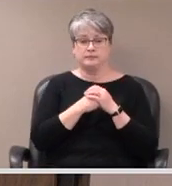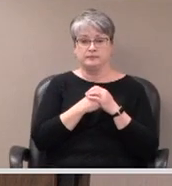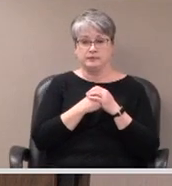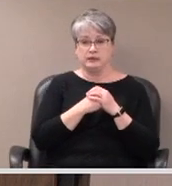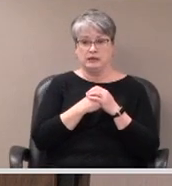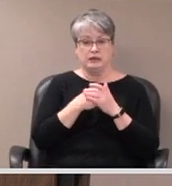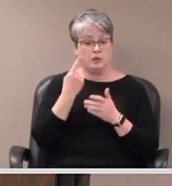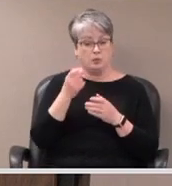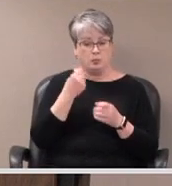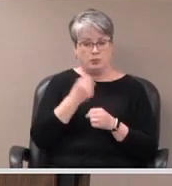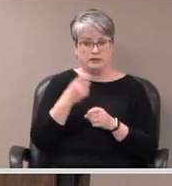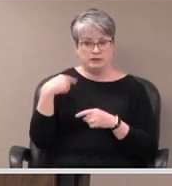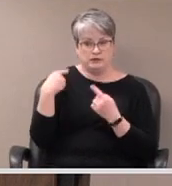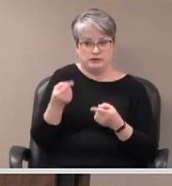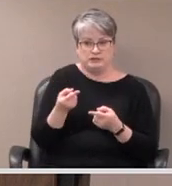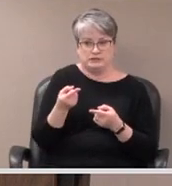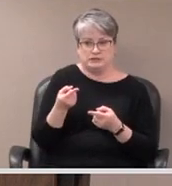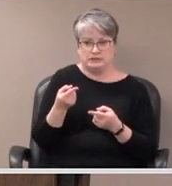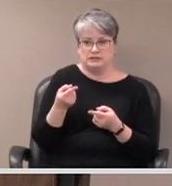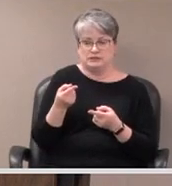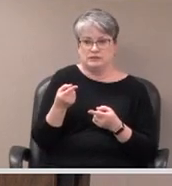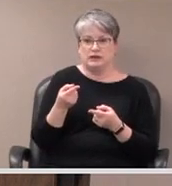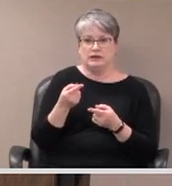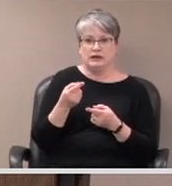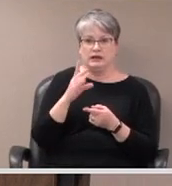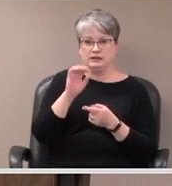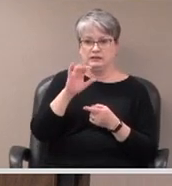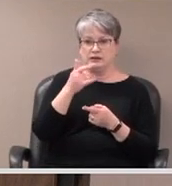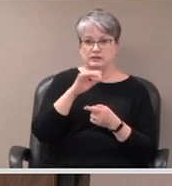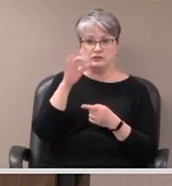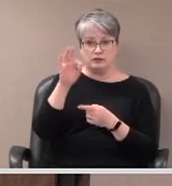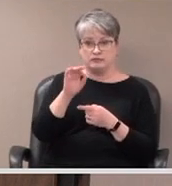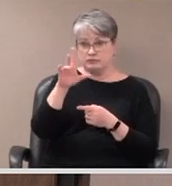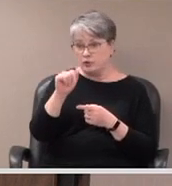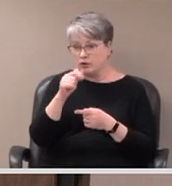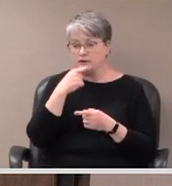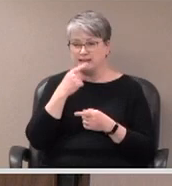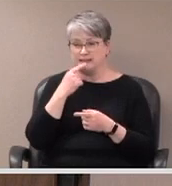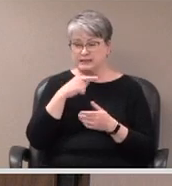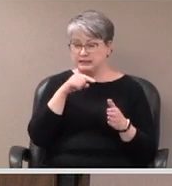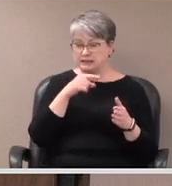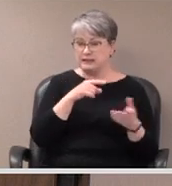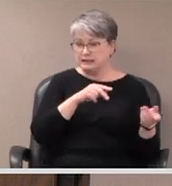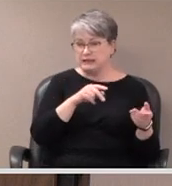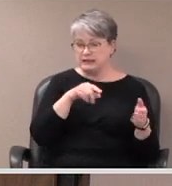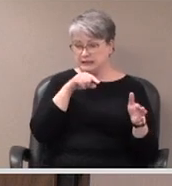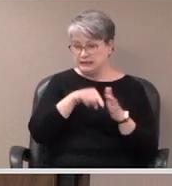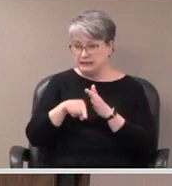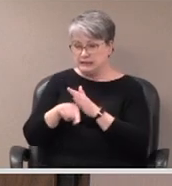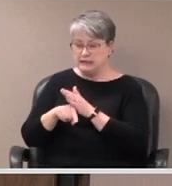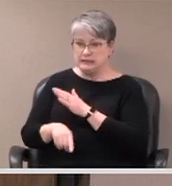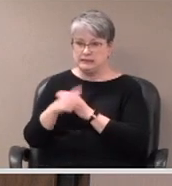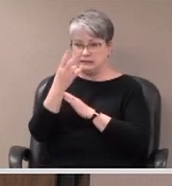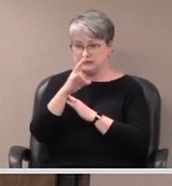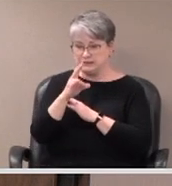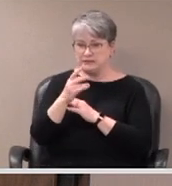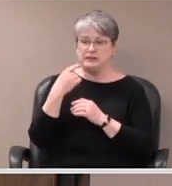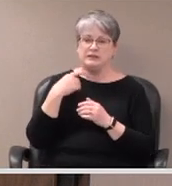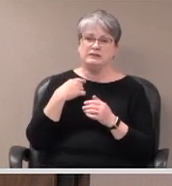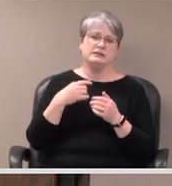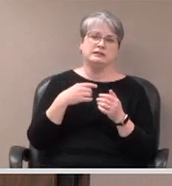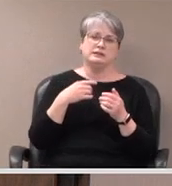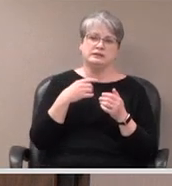years since a shooting at Marjory Stoneman Douglas High School in Florida that killed 17 people and wounded 5, the reaction by